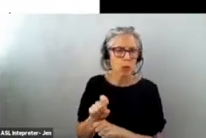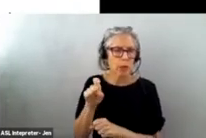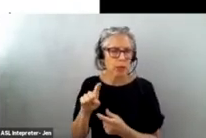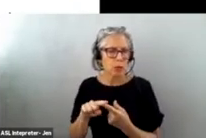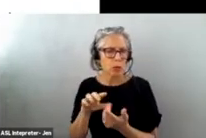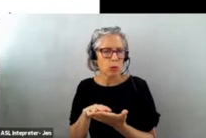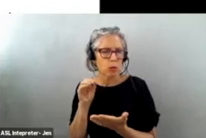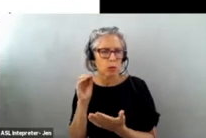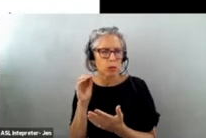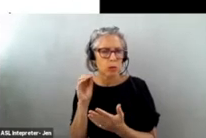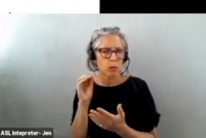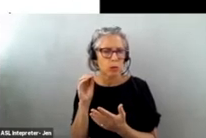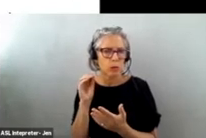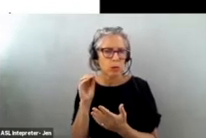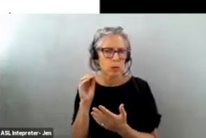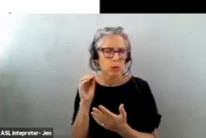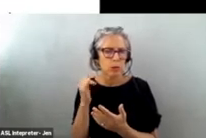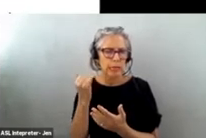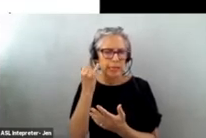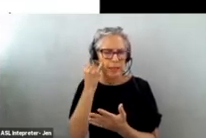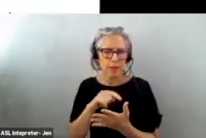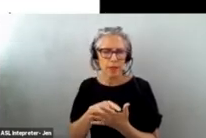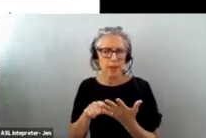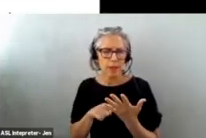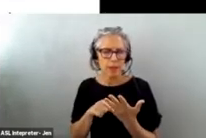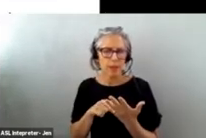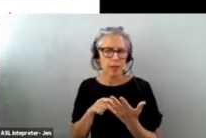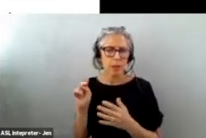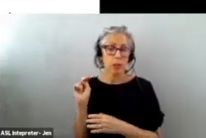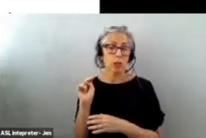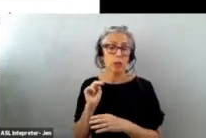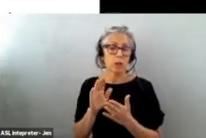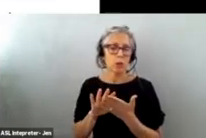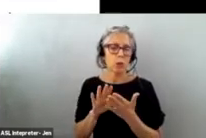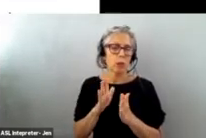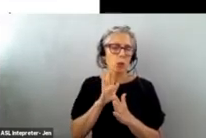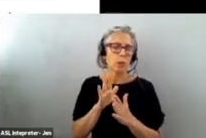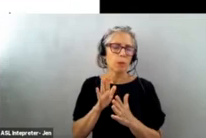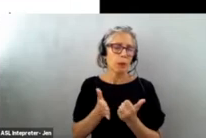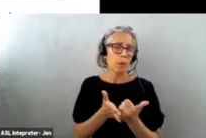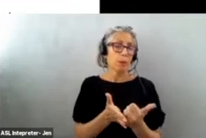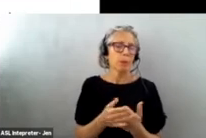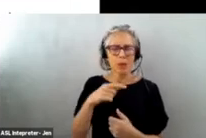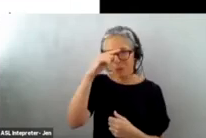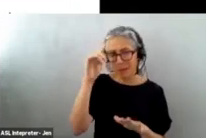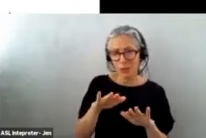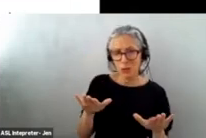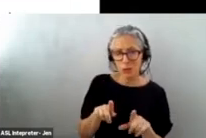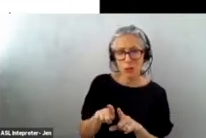learn if these objective screeners would be helpful. Black children are